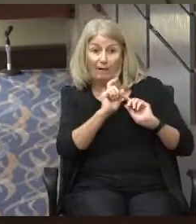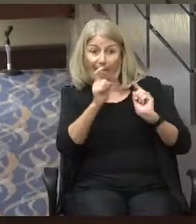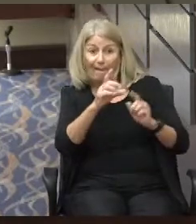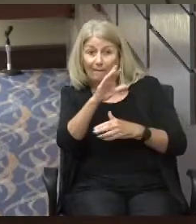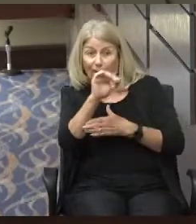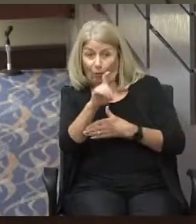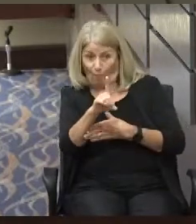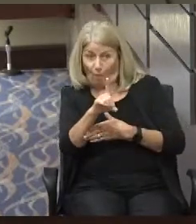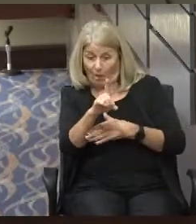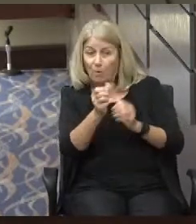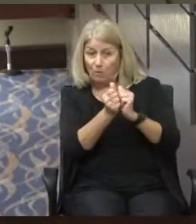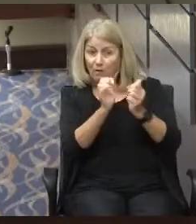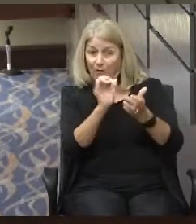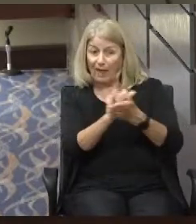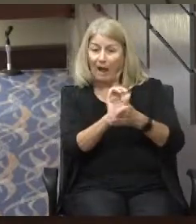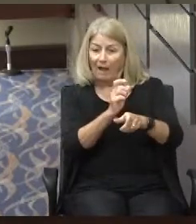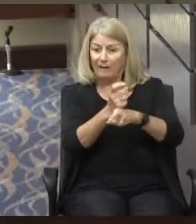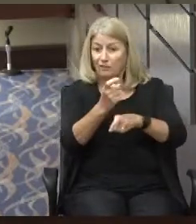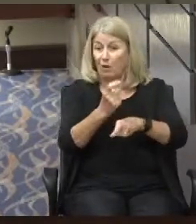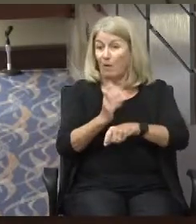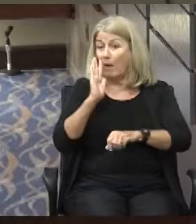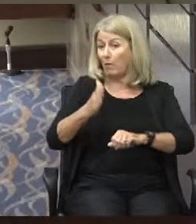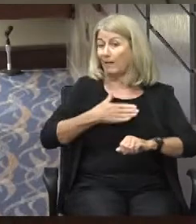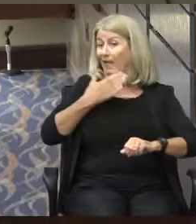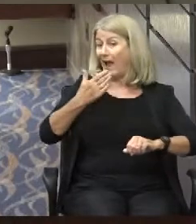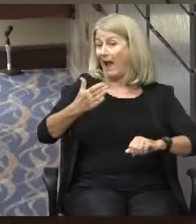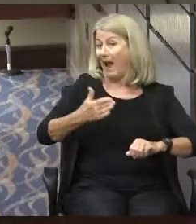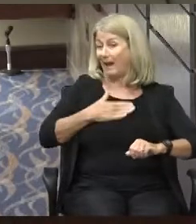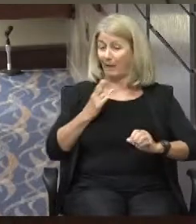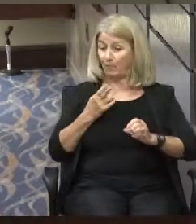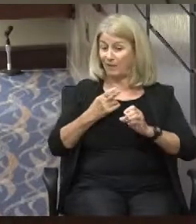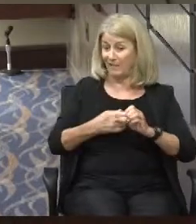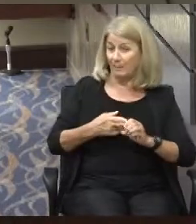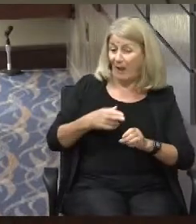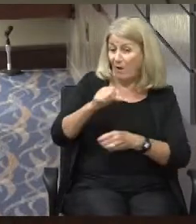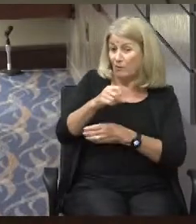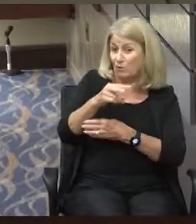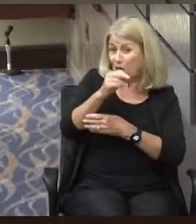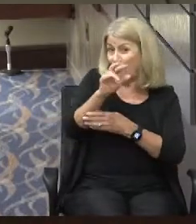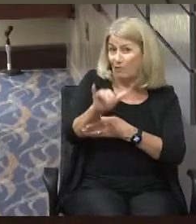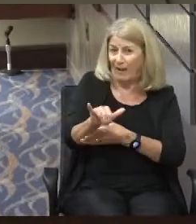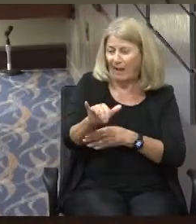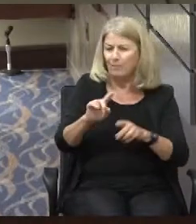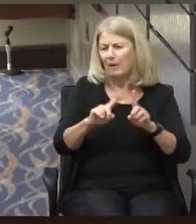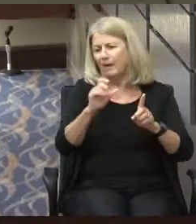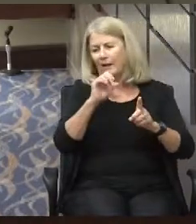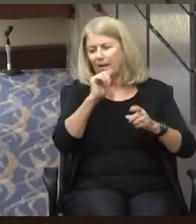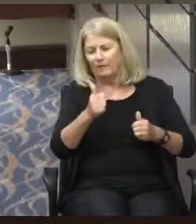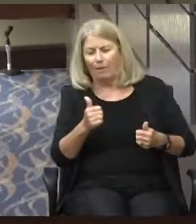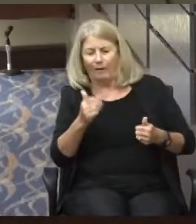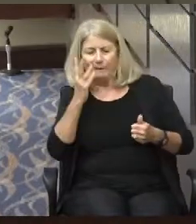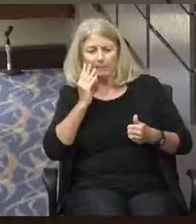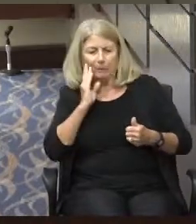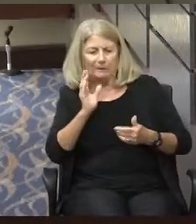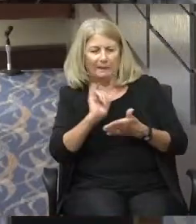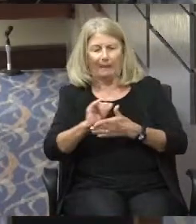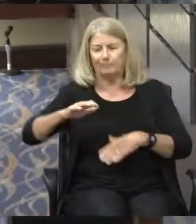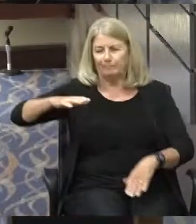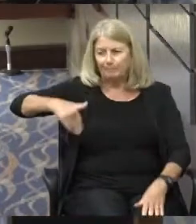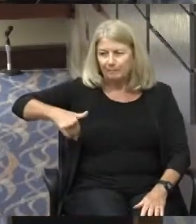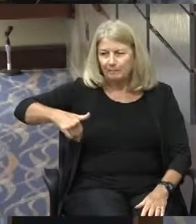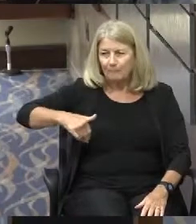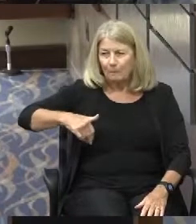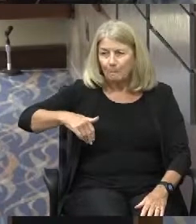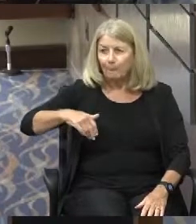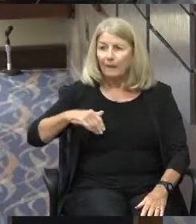this. And so I joked that I would gladly participate in the survey. However, I've not been randomly chosen. But just want